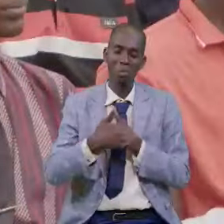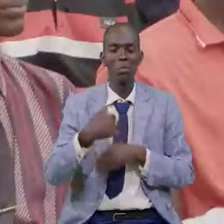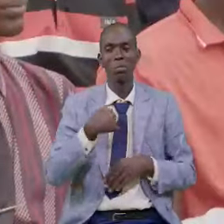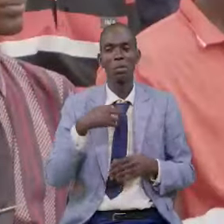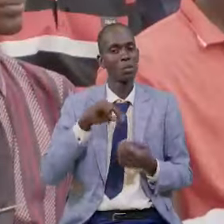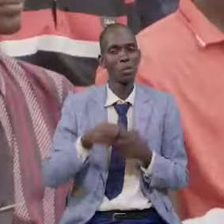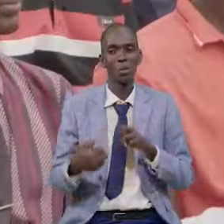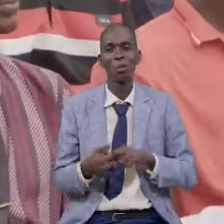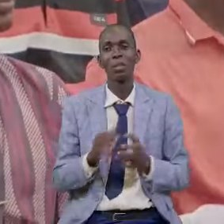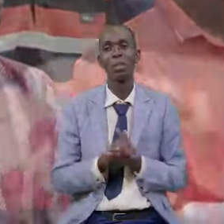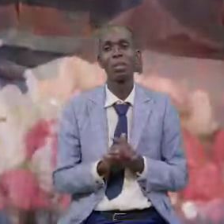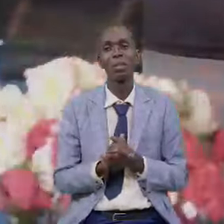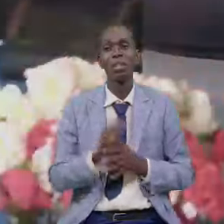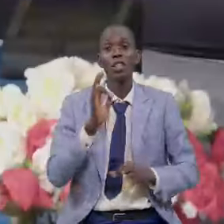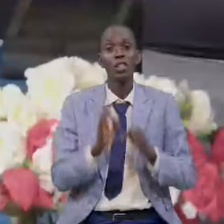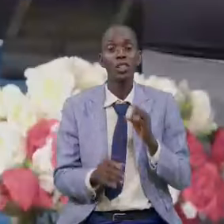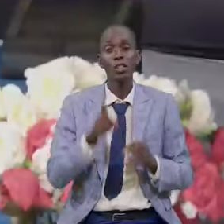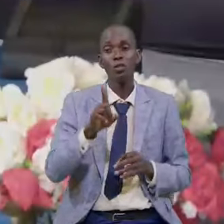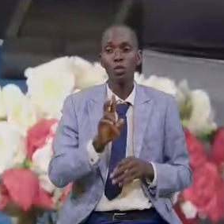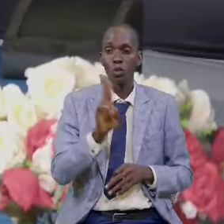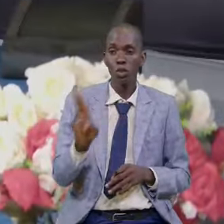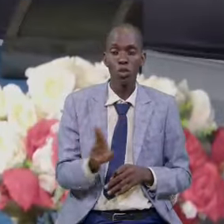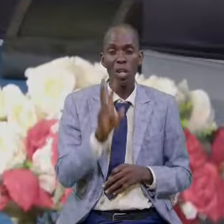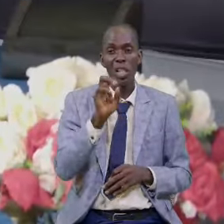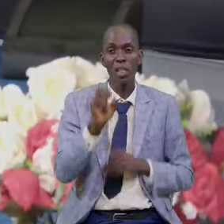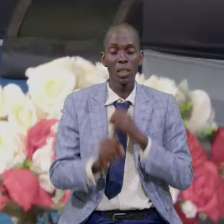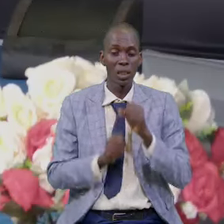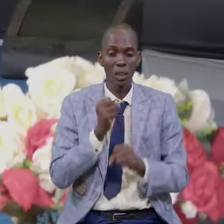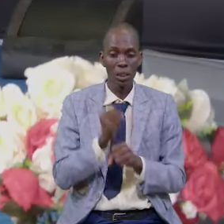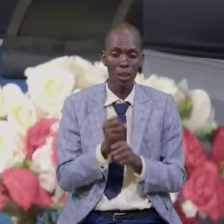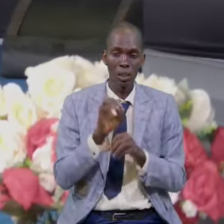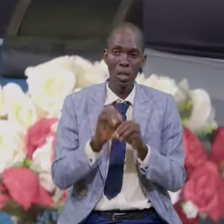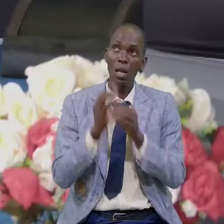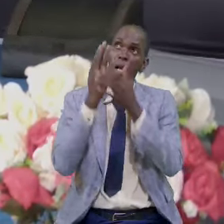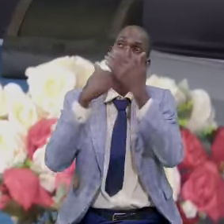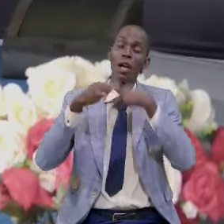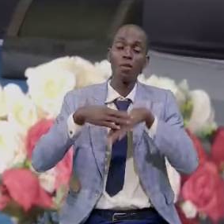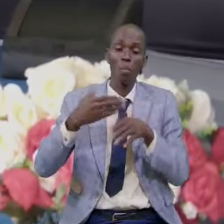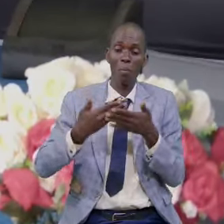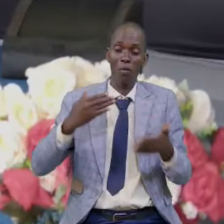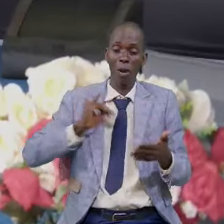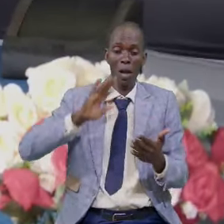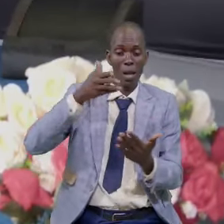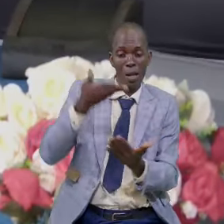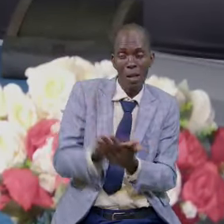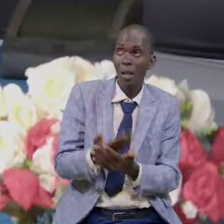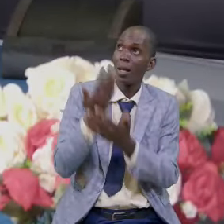you spend 30 years in heaven before I come, when I eventually come,